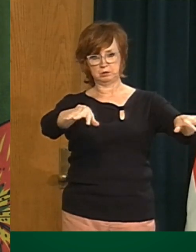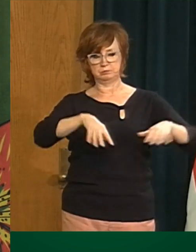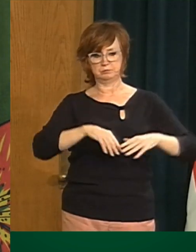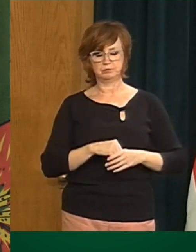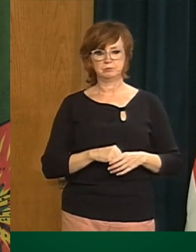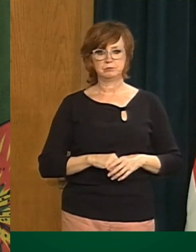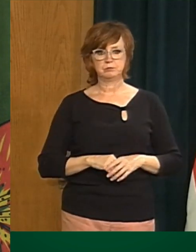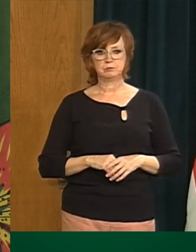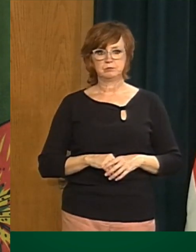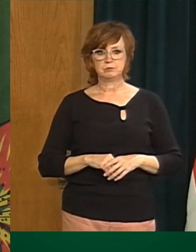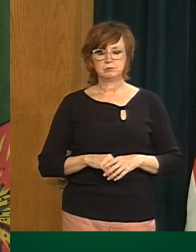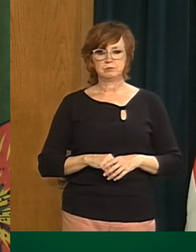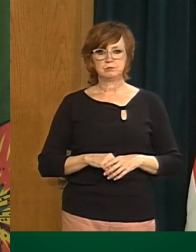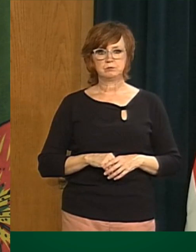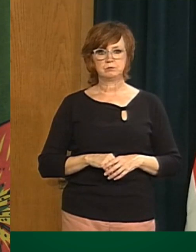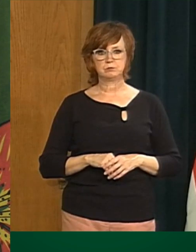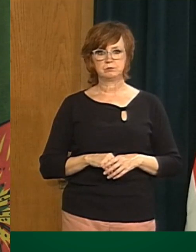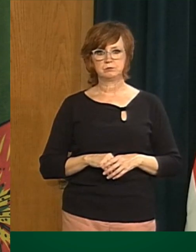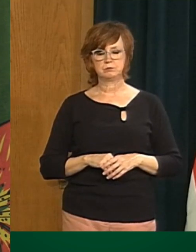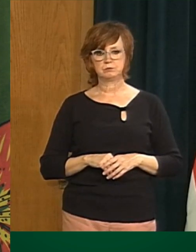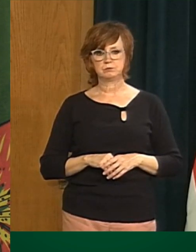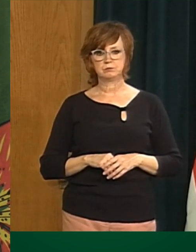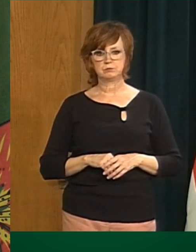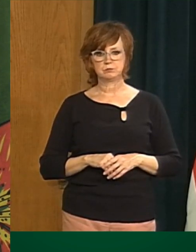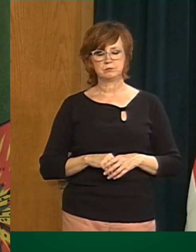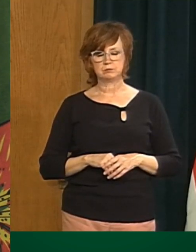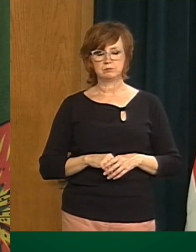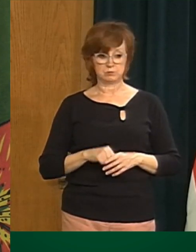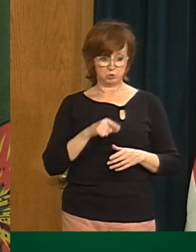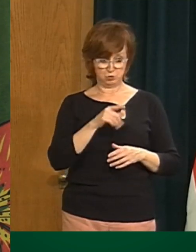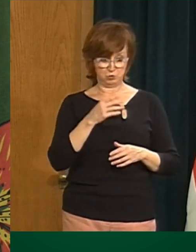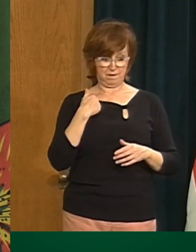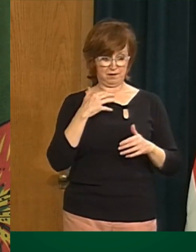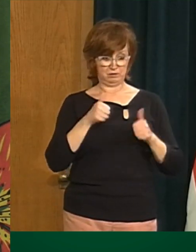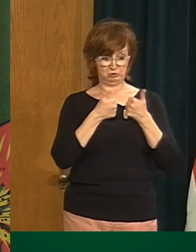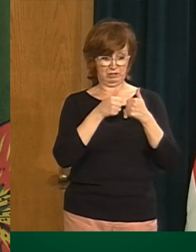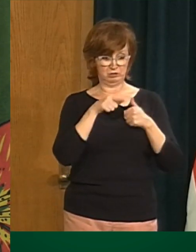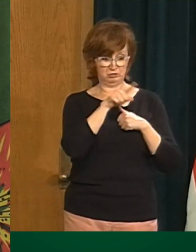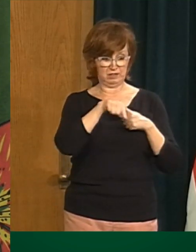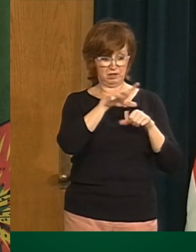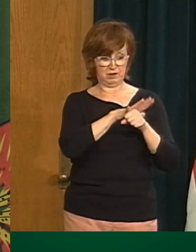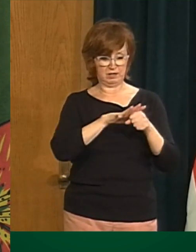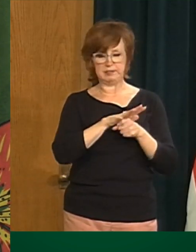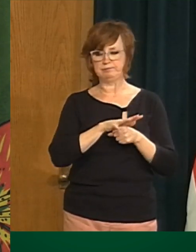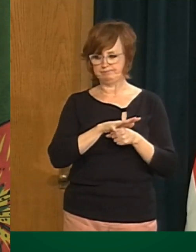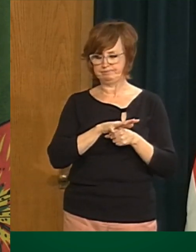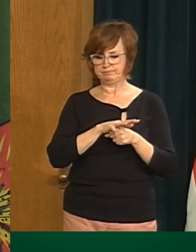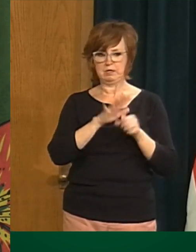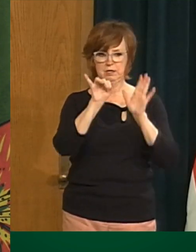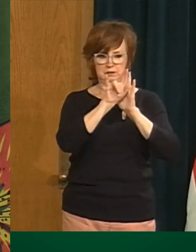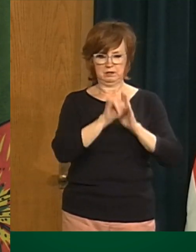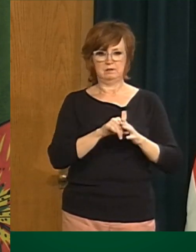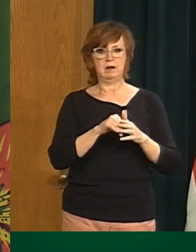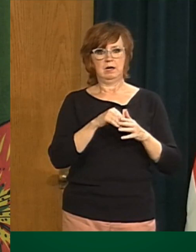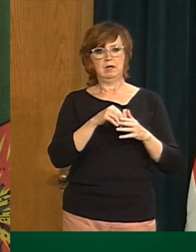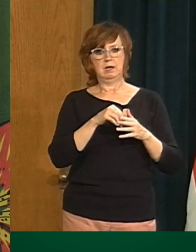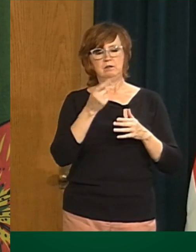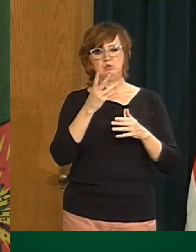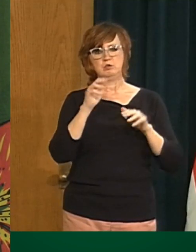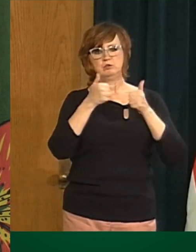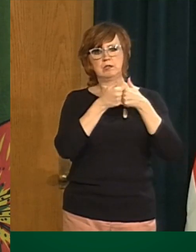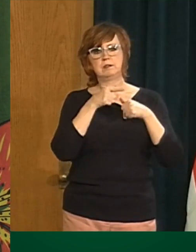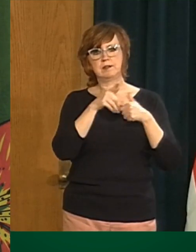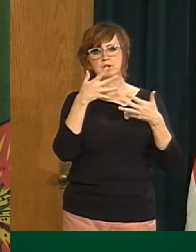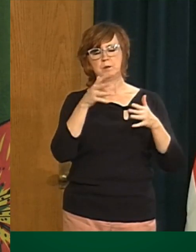manageable position. And there is some challenges with respect to some of the northern leaders that I had talked